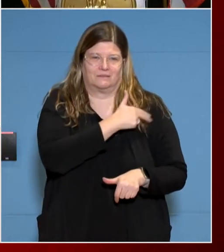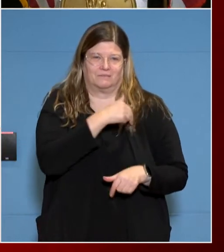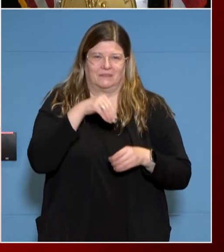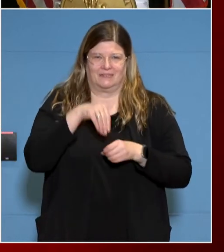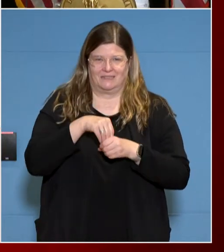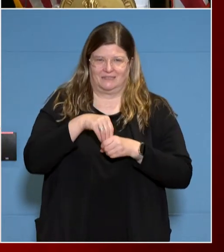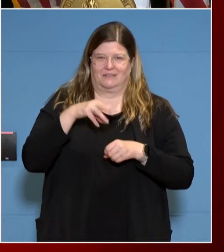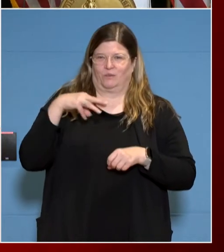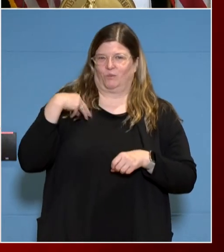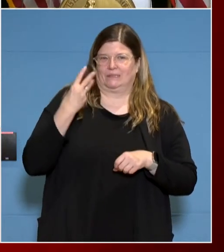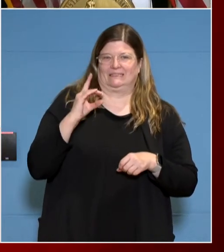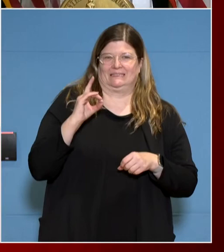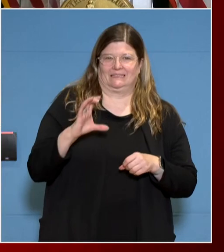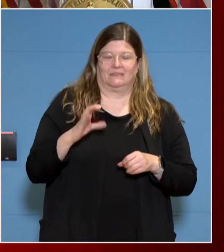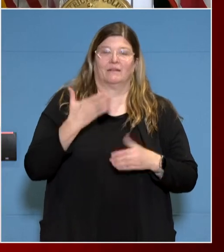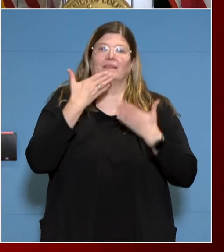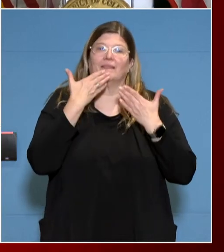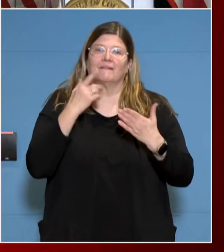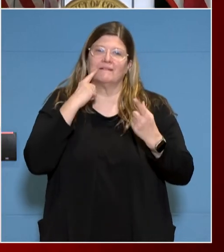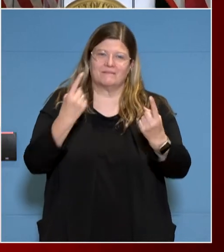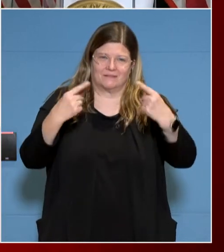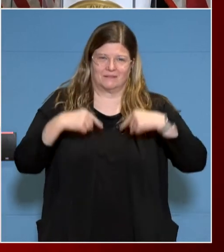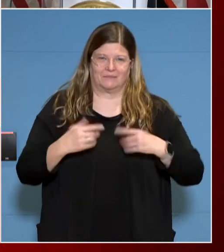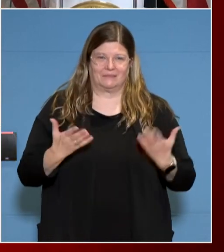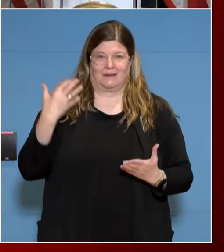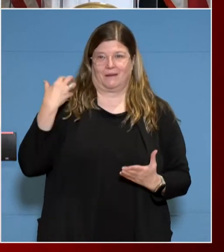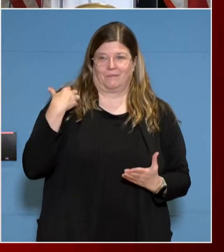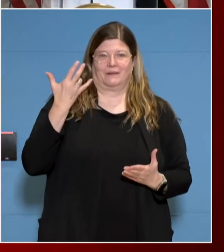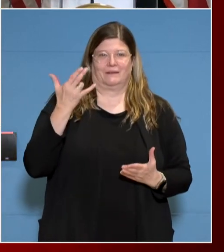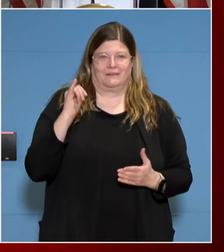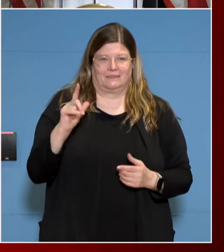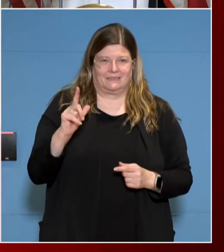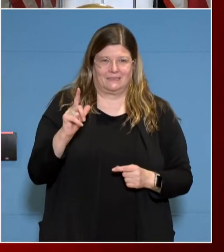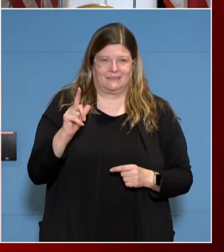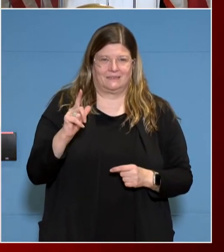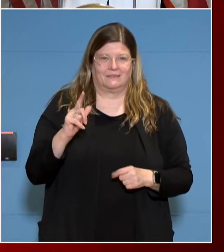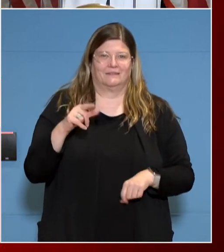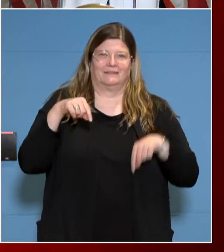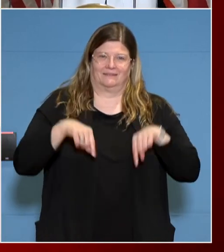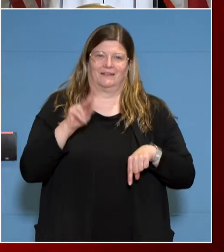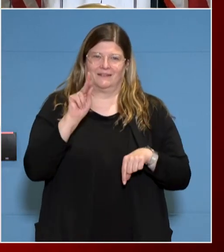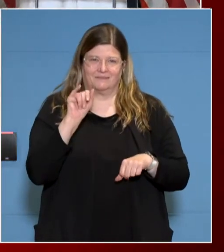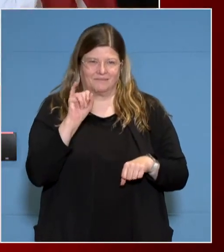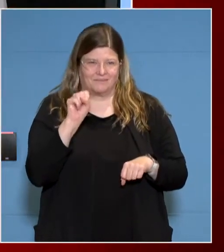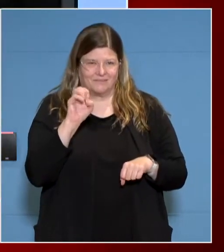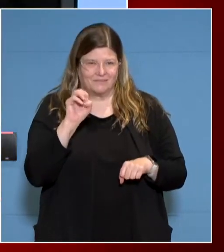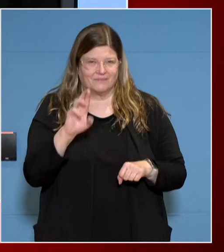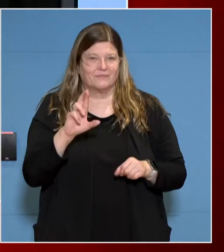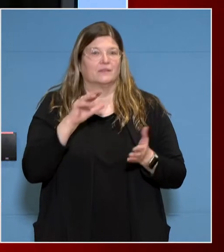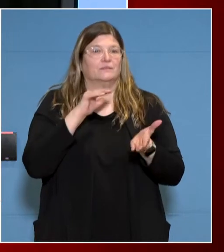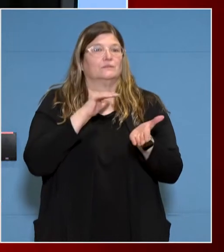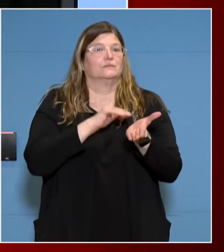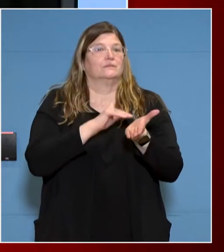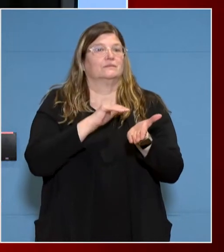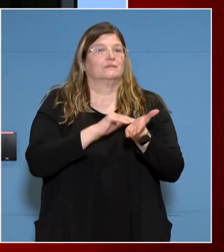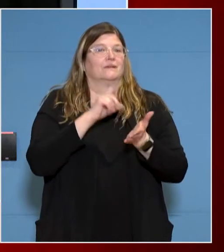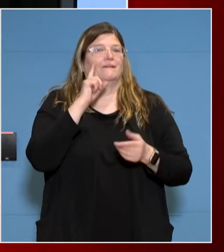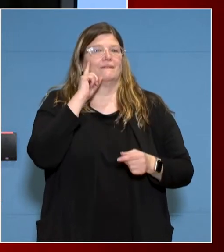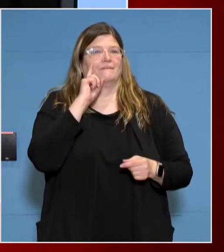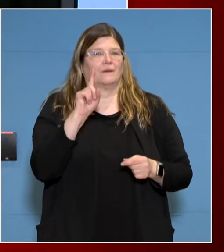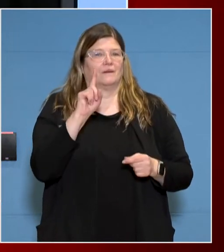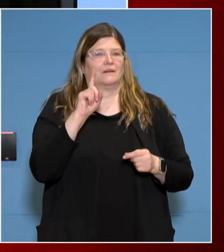Center and the Center for Total Health. I also want to personally thank everyone who has stepped up to get the vaccine. In